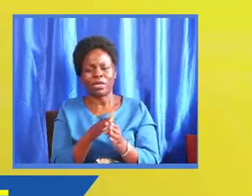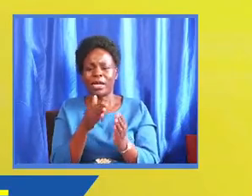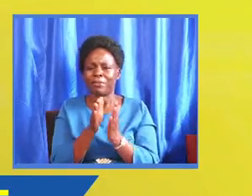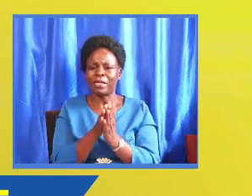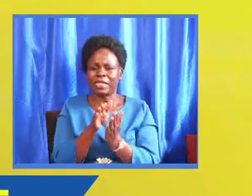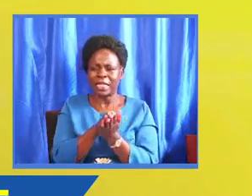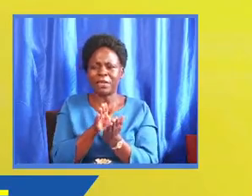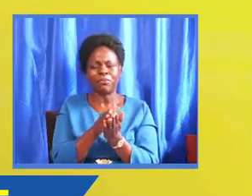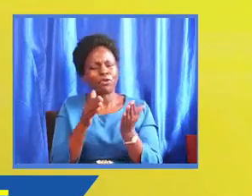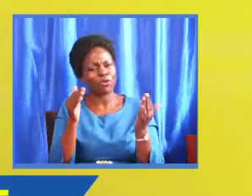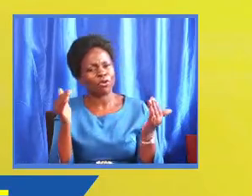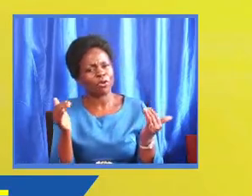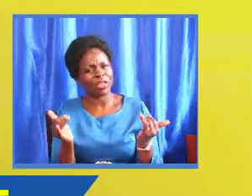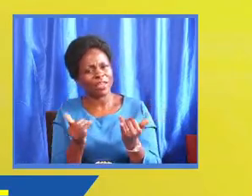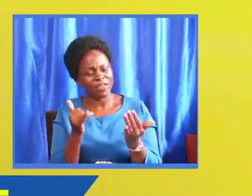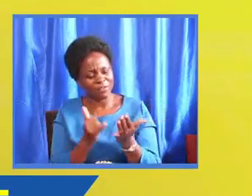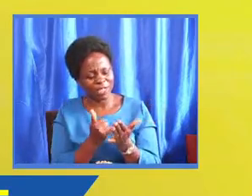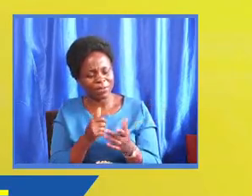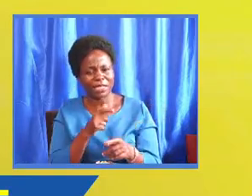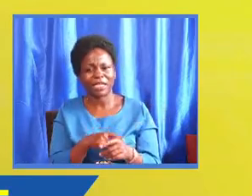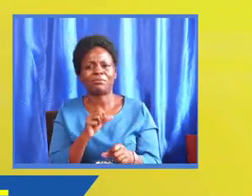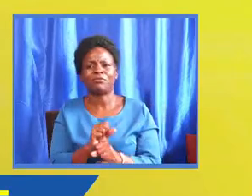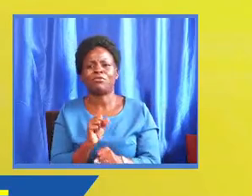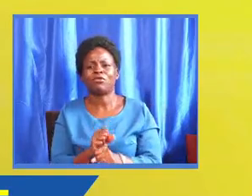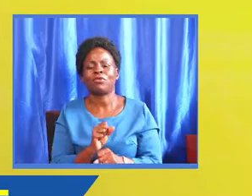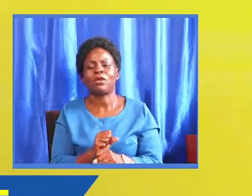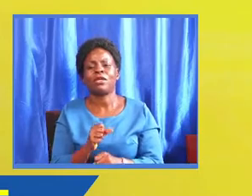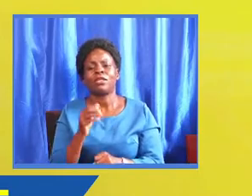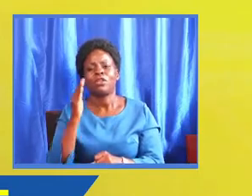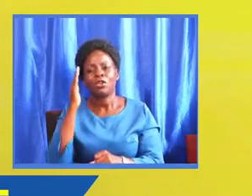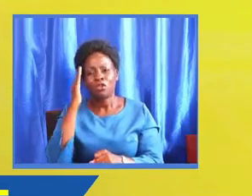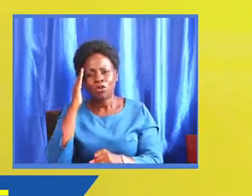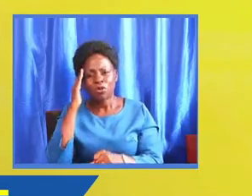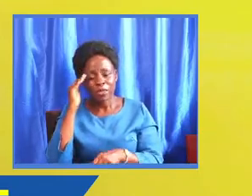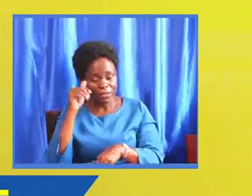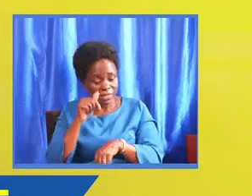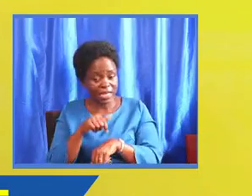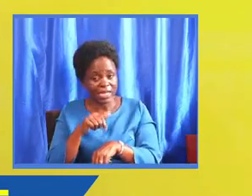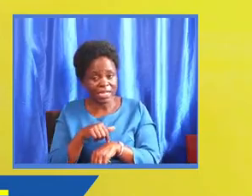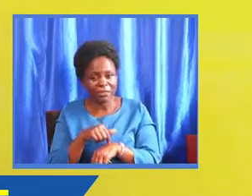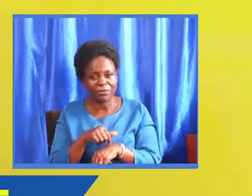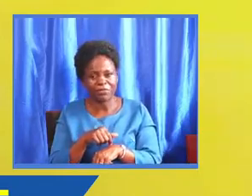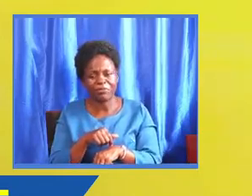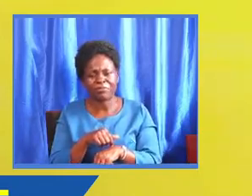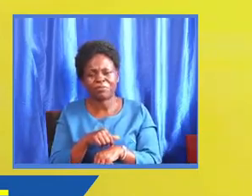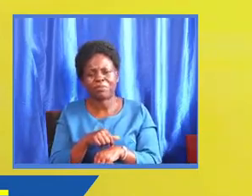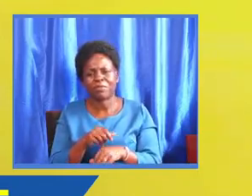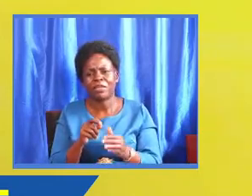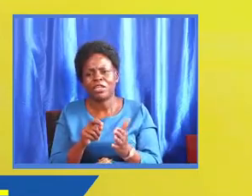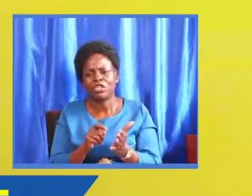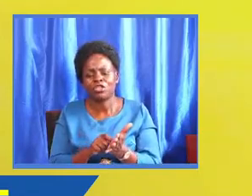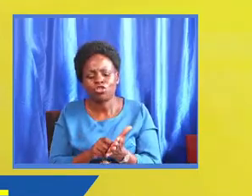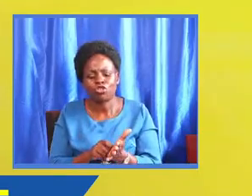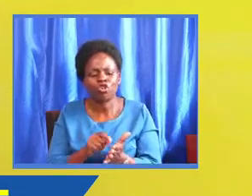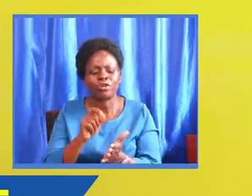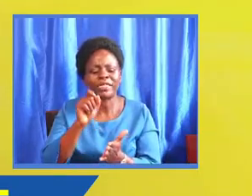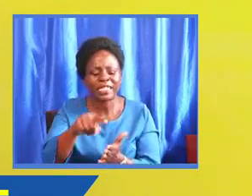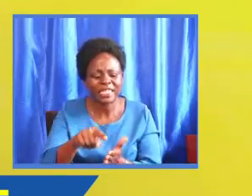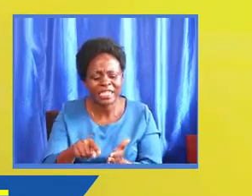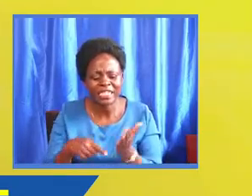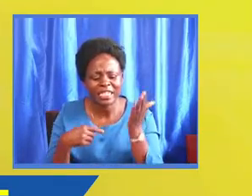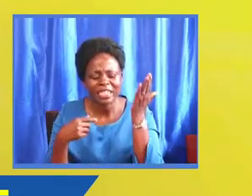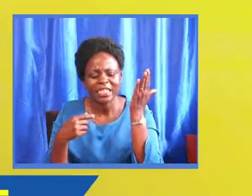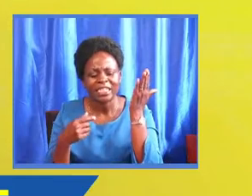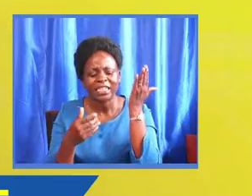your investments time to perform. You have to know that there's a lead time. You don't, you know, sow the seed and invest today and you